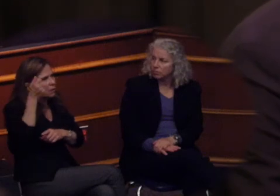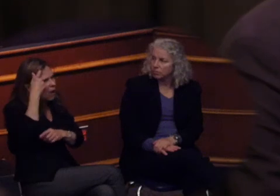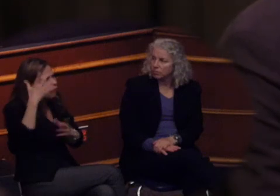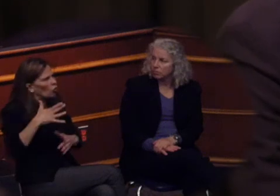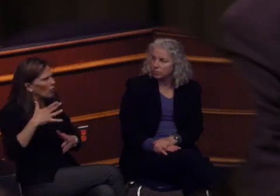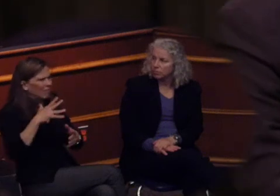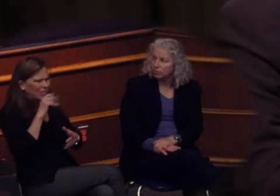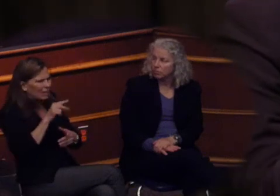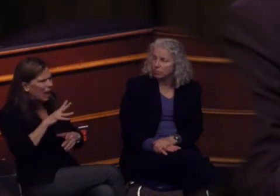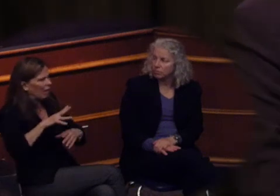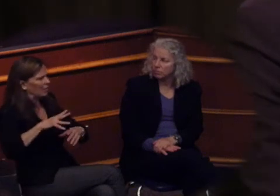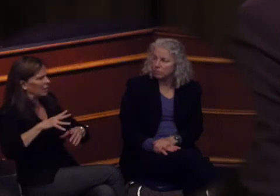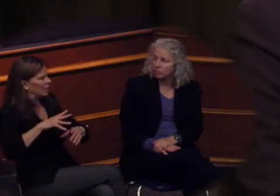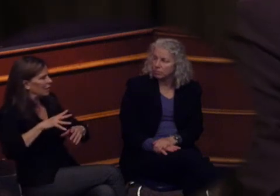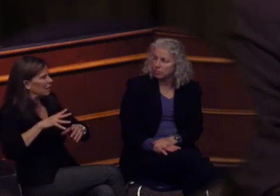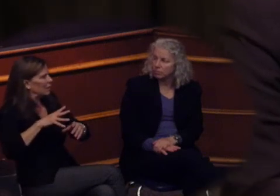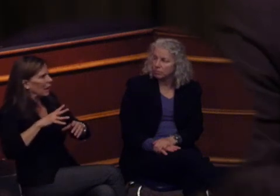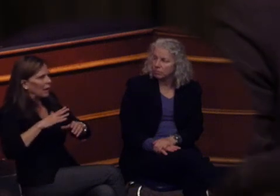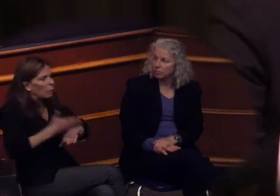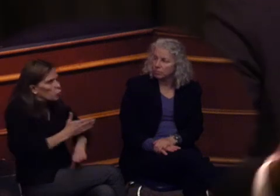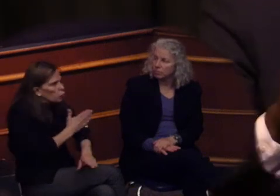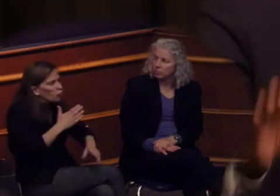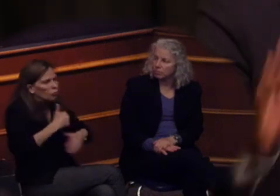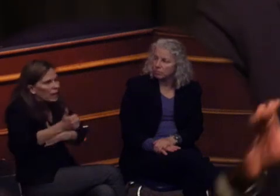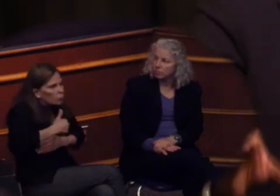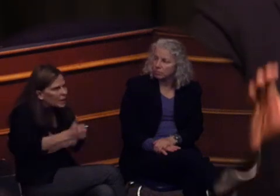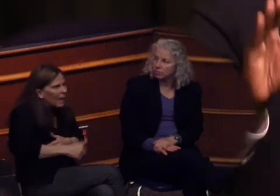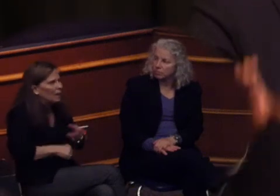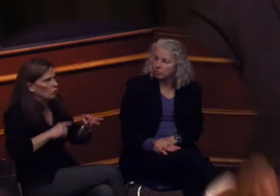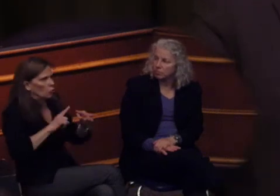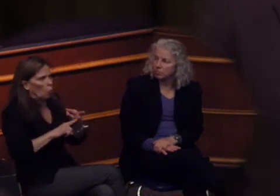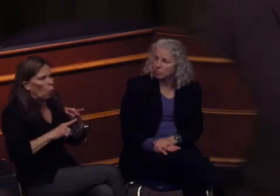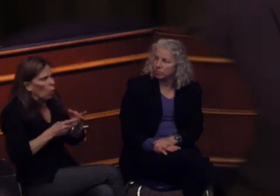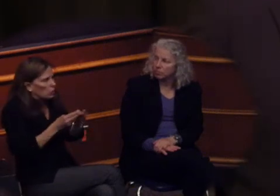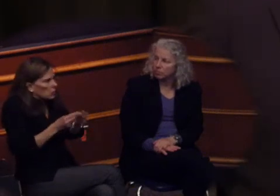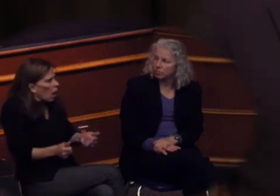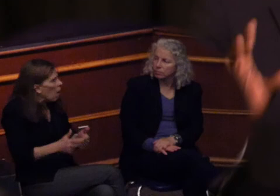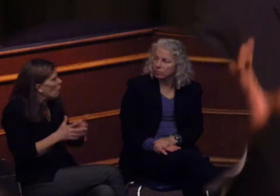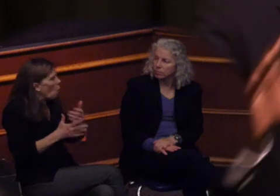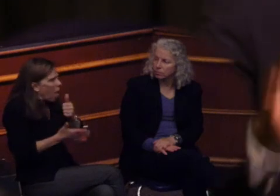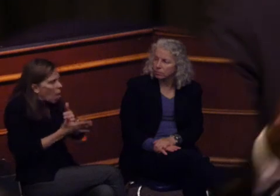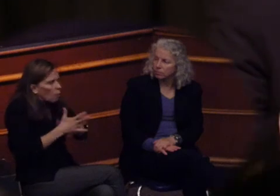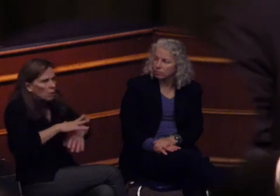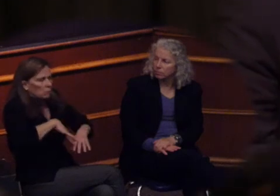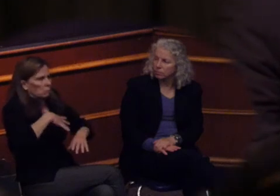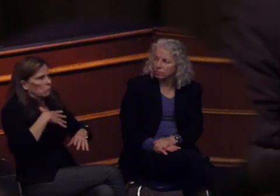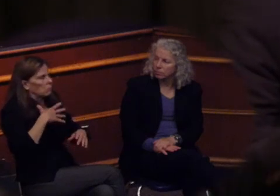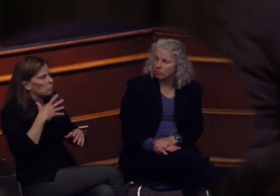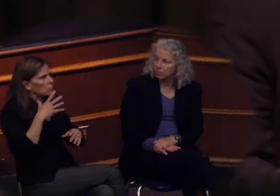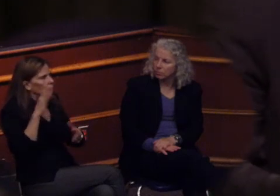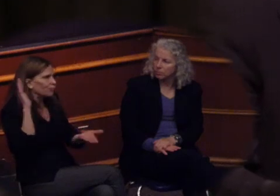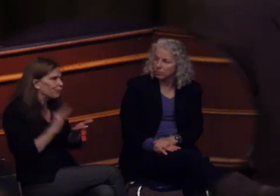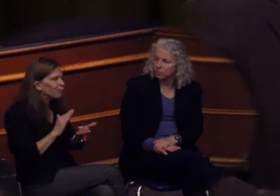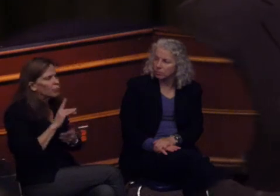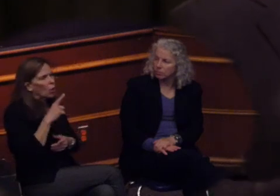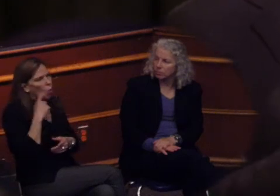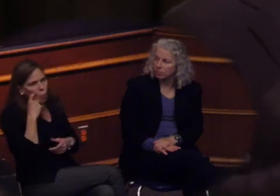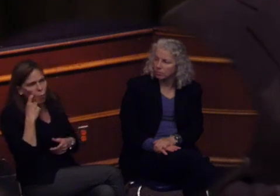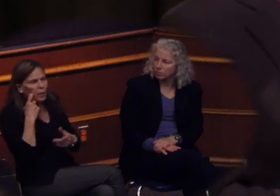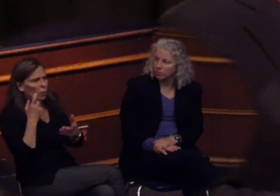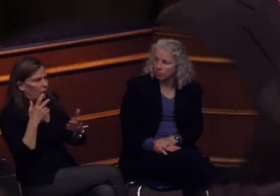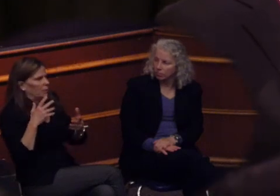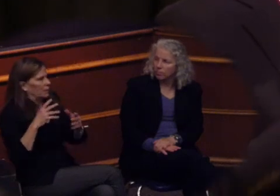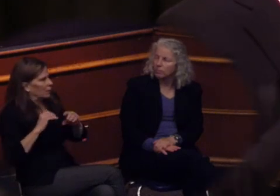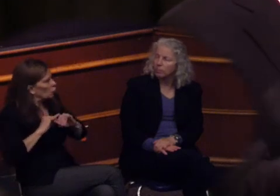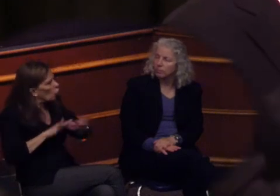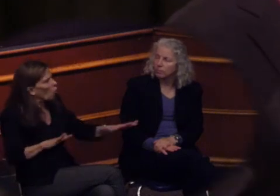state or opioid addiction. We can no longer accept Charlie Baker's status quo when it